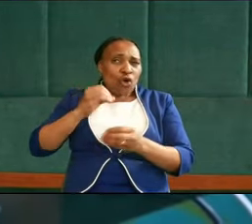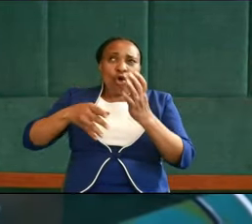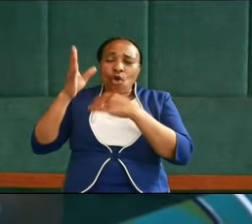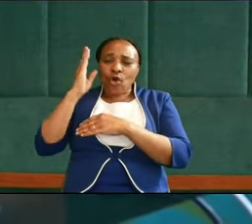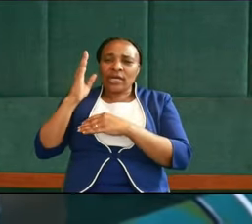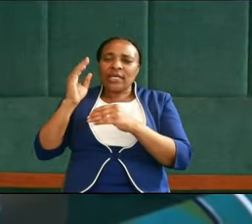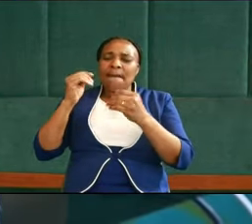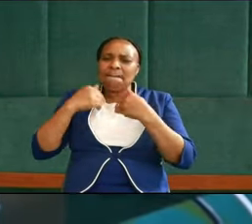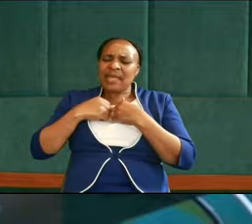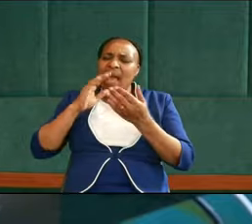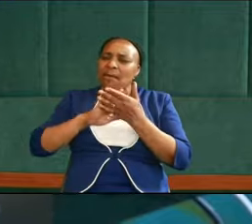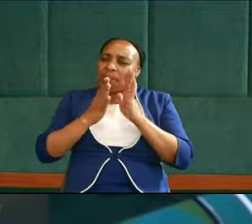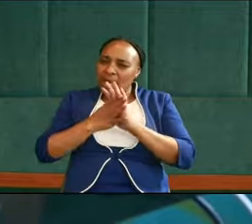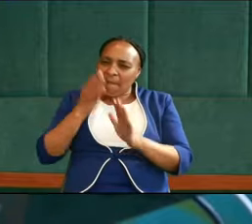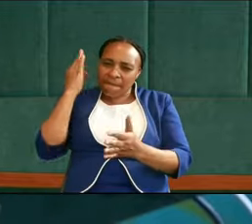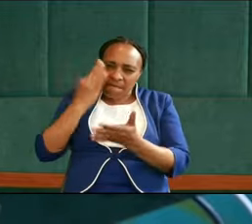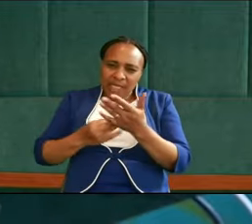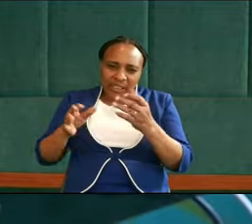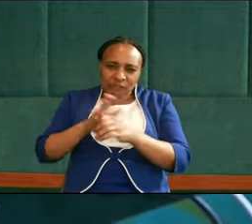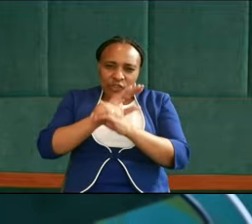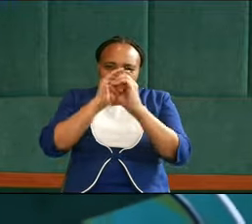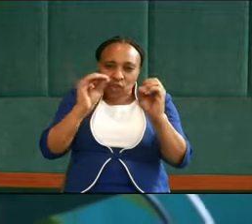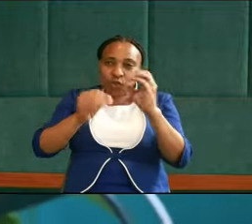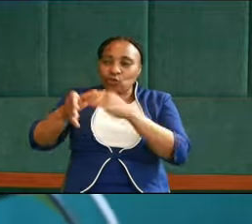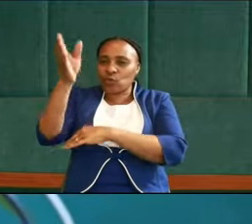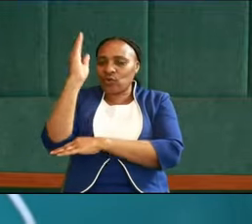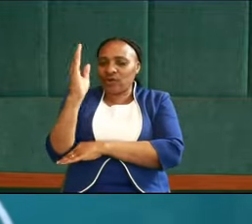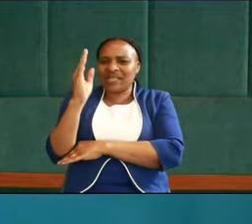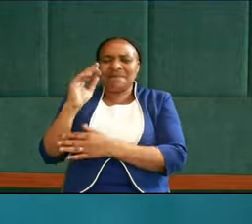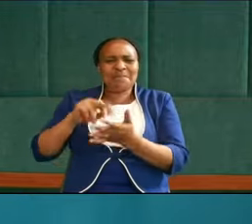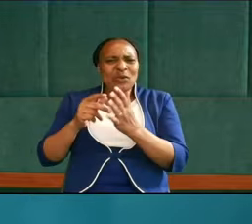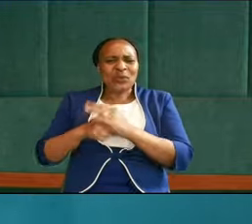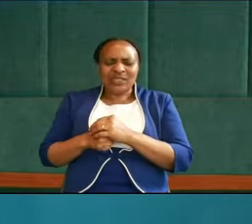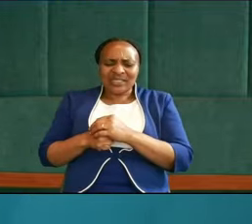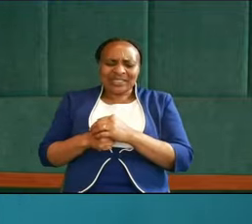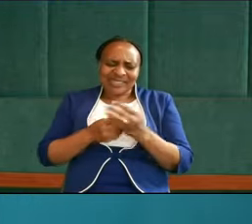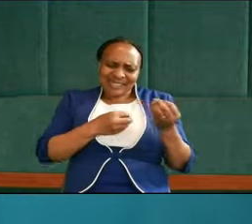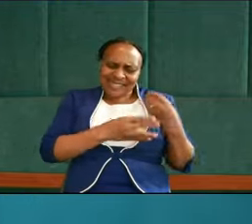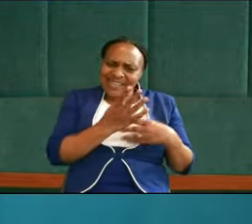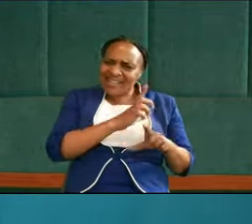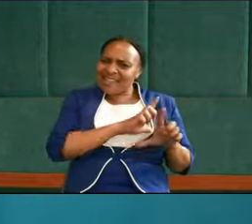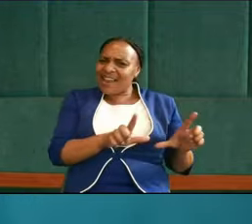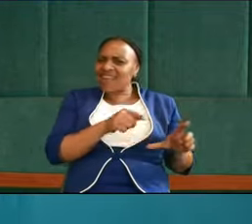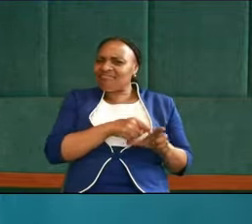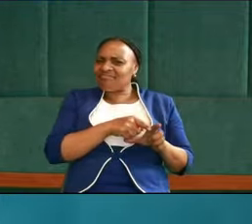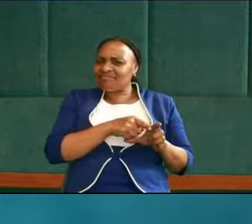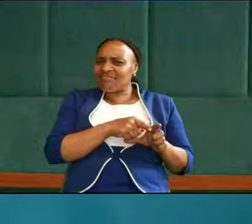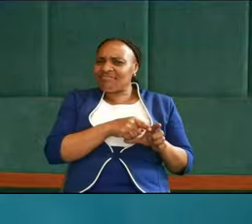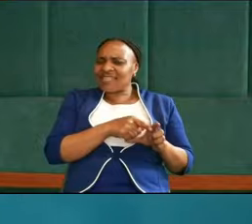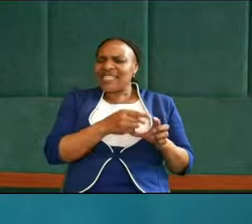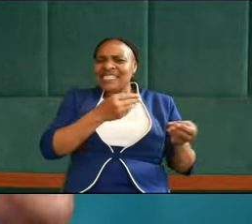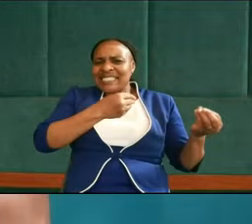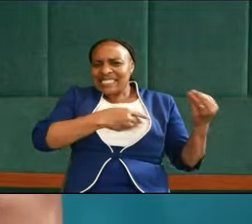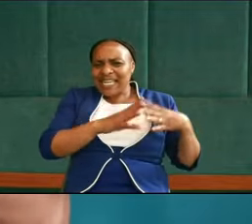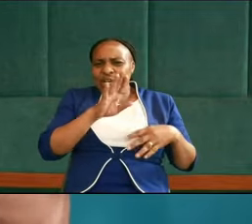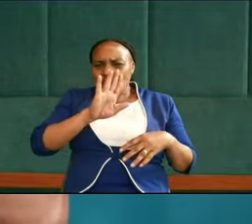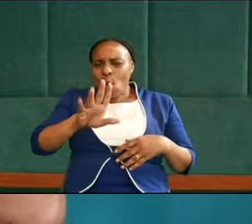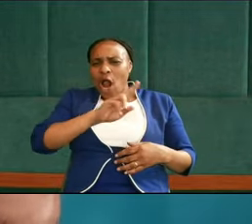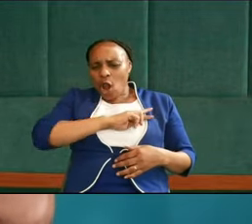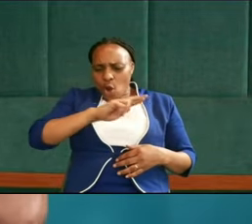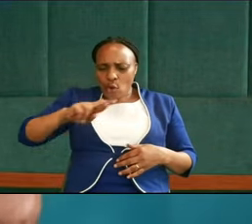I will be unfaithful to God. In other words, to sell the land is a sell of loyalty.